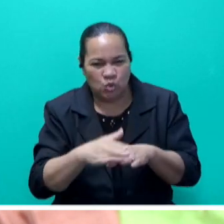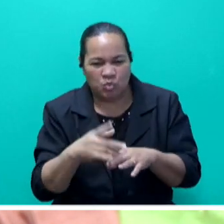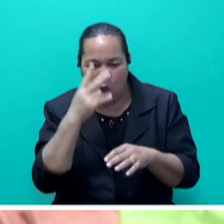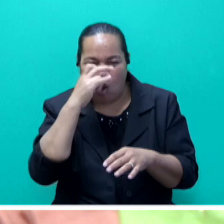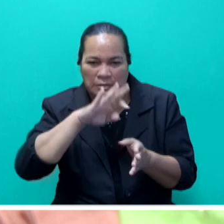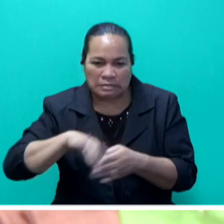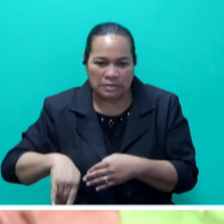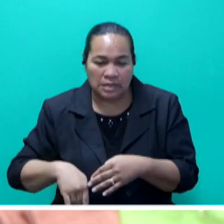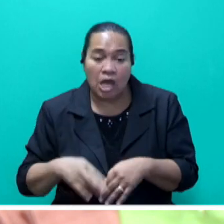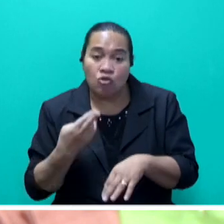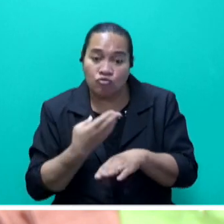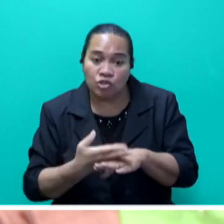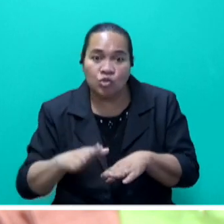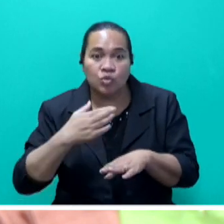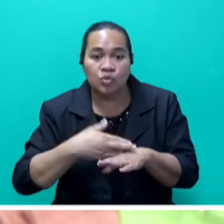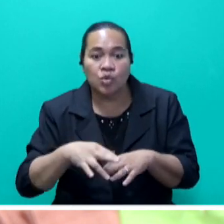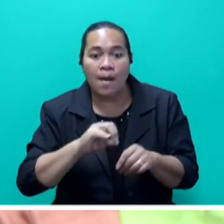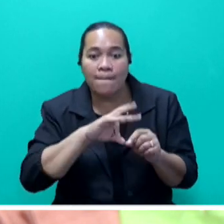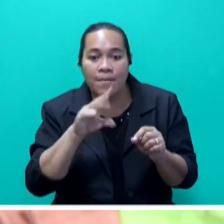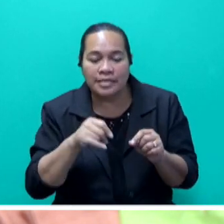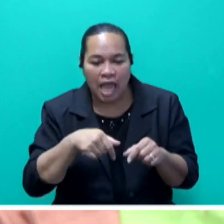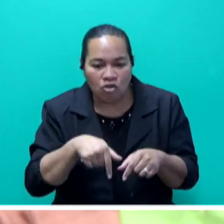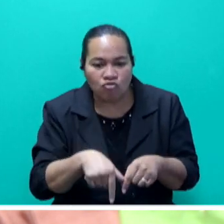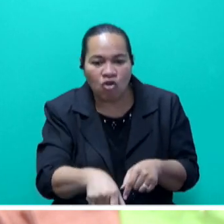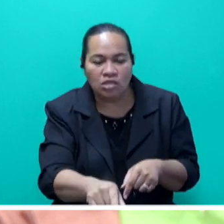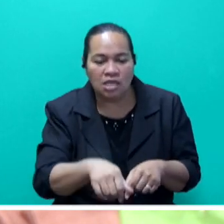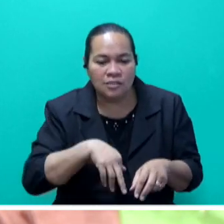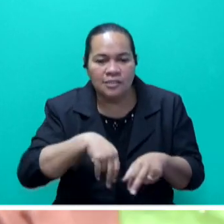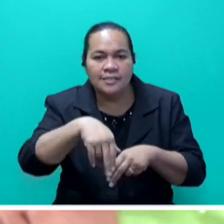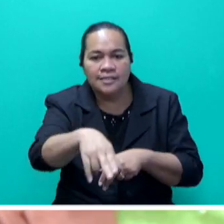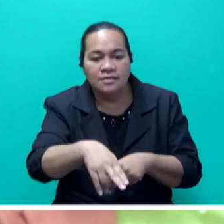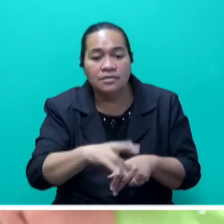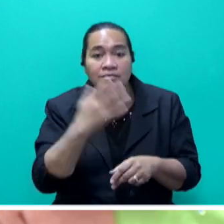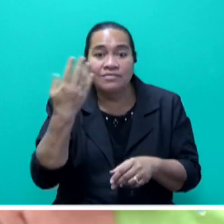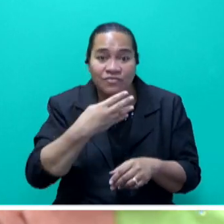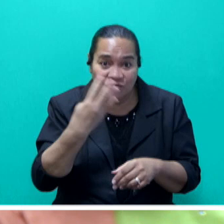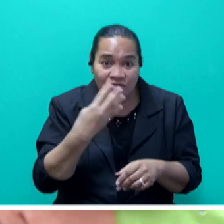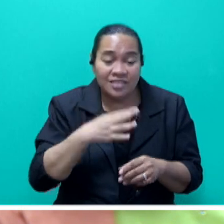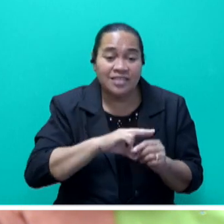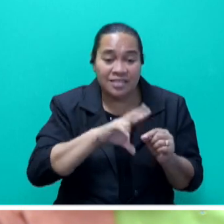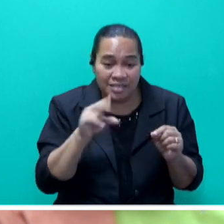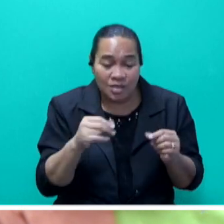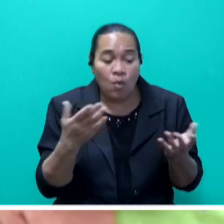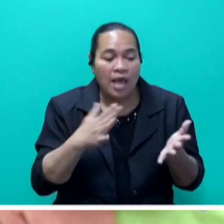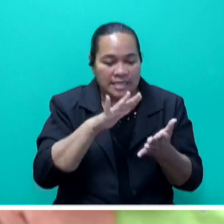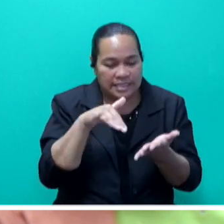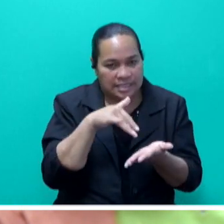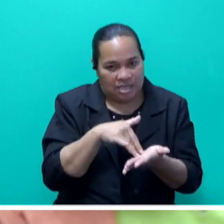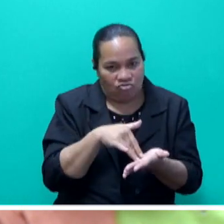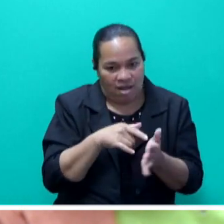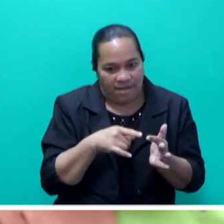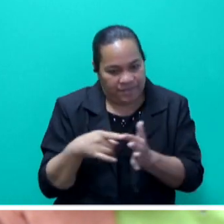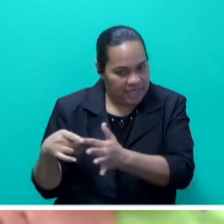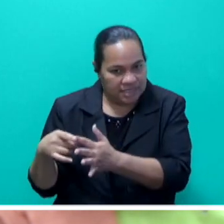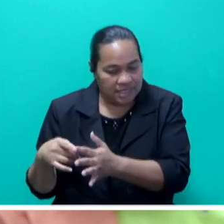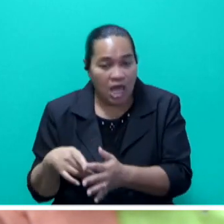included the renewal of bridges and crossings, and of the 14 bridges, there are 14 bridges in the Central Eastern Division,